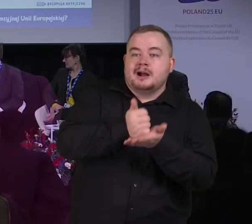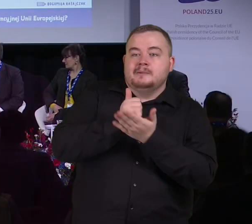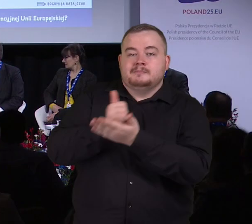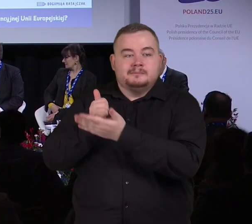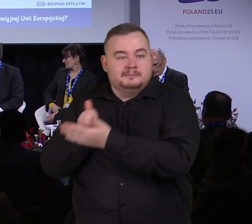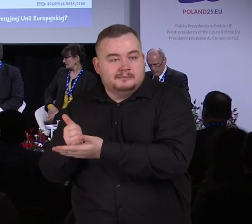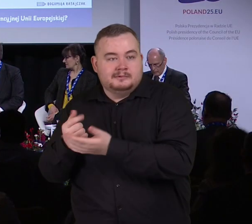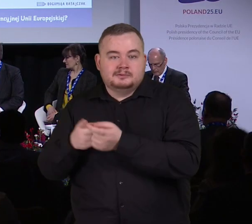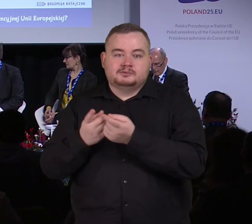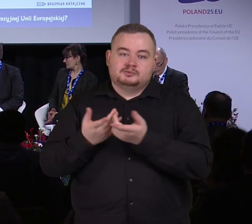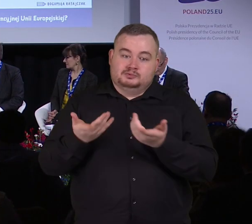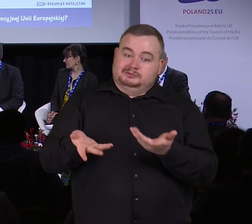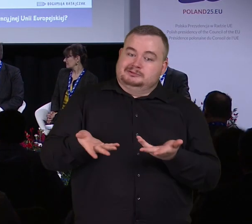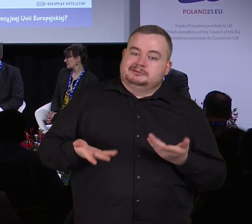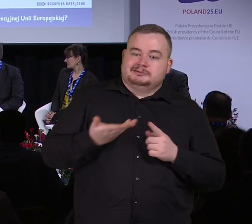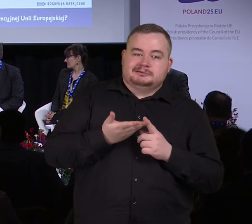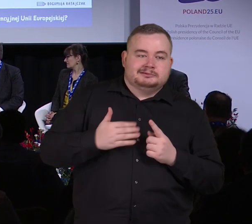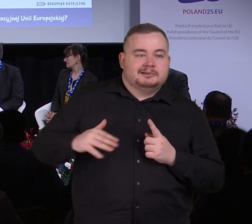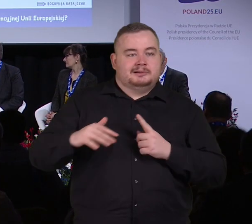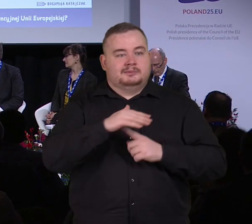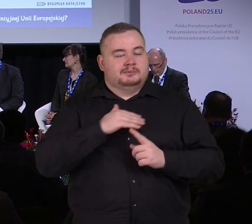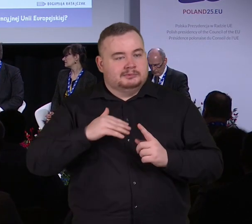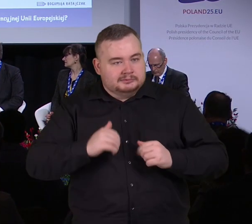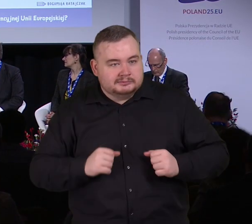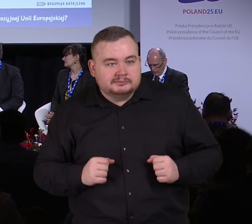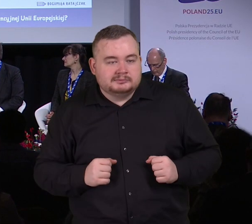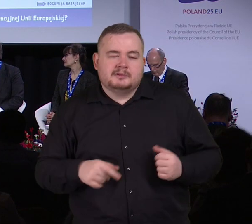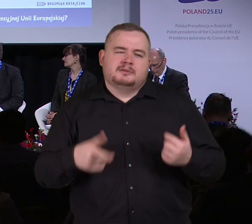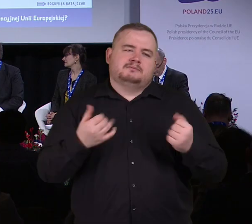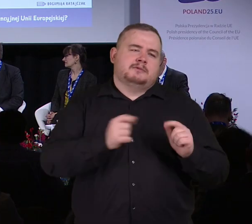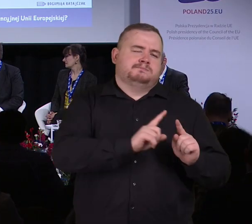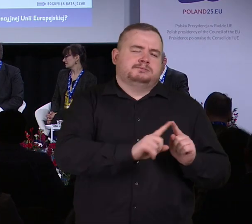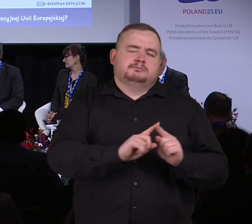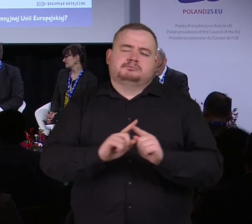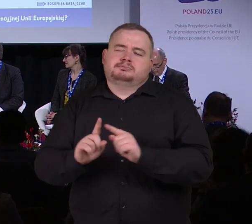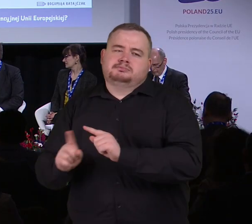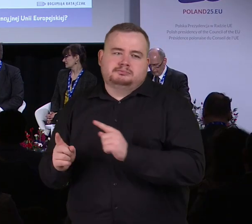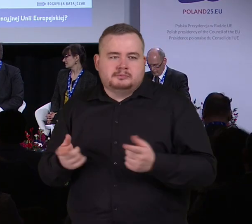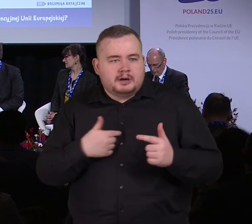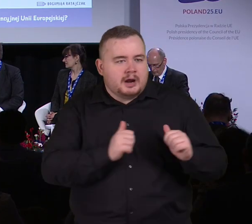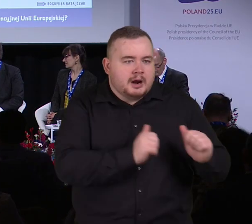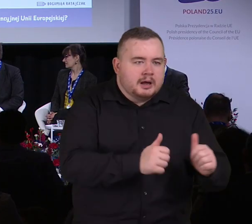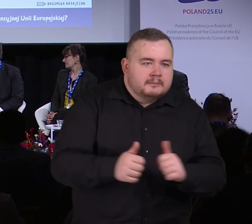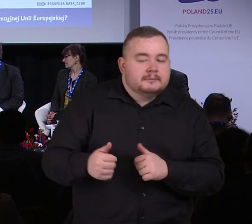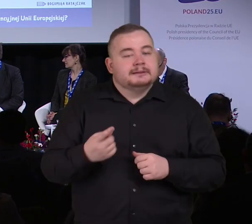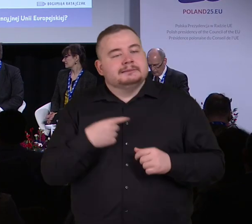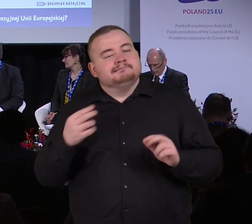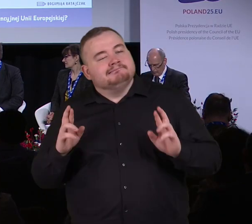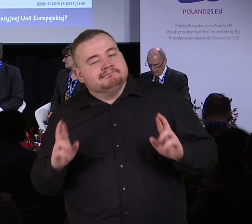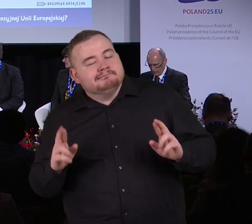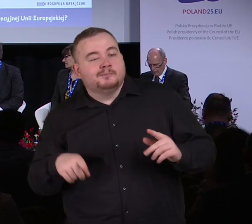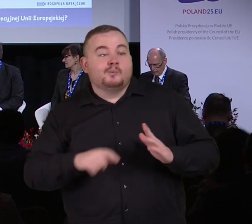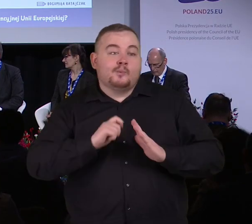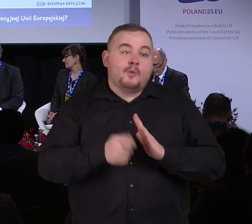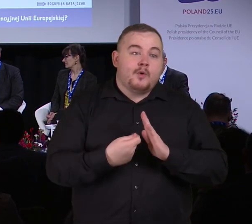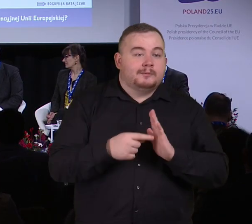is mentioned in territorial agenda. So keep my finger crossed for the effect of the project, because it's the long road ahead, actually,